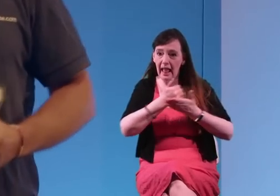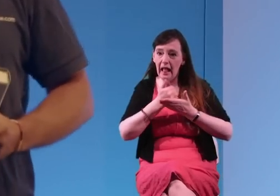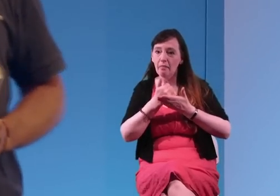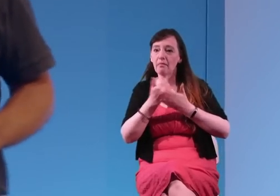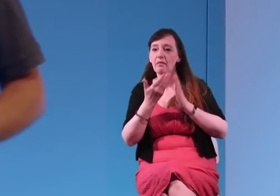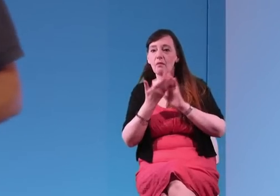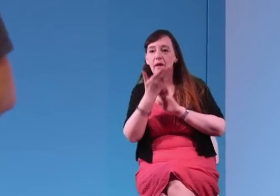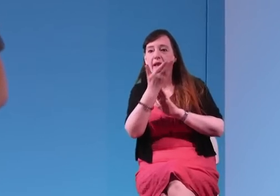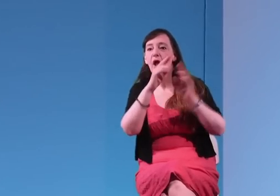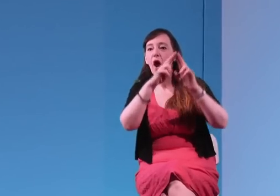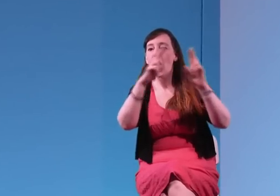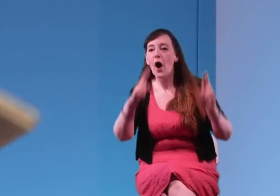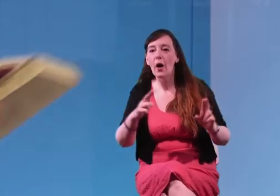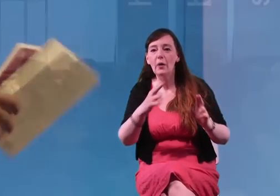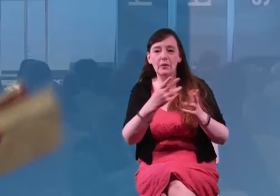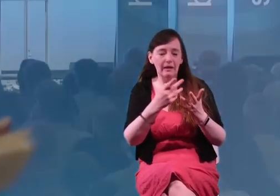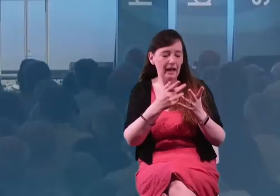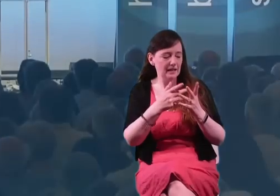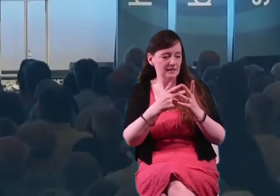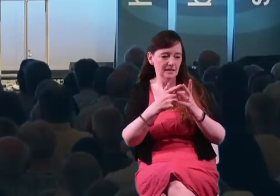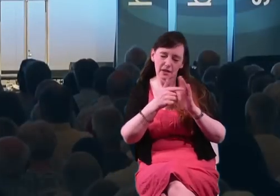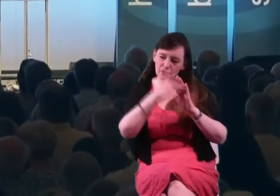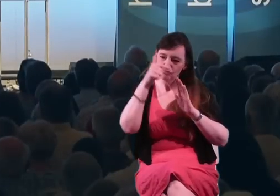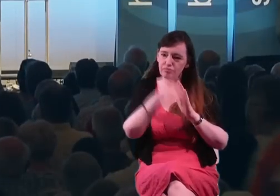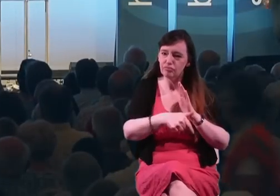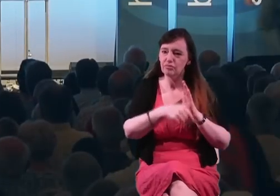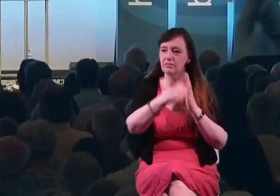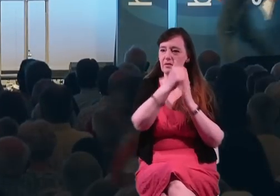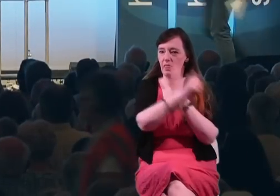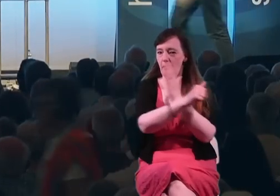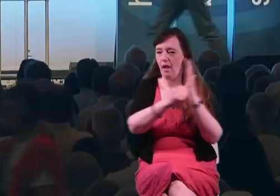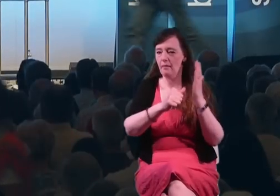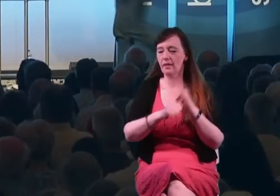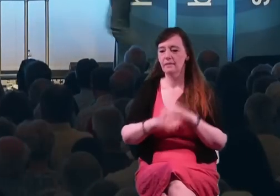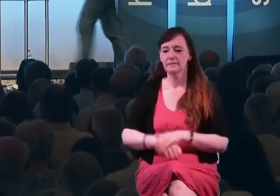God's word and keep hearing from him. Thanks.